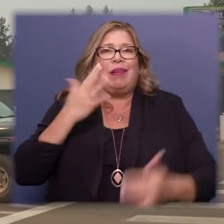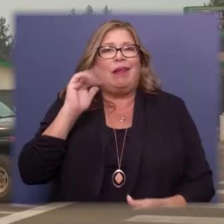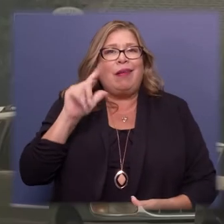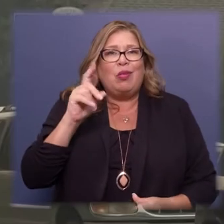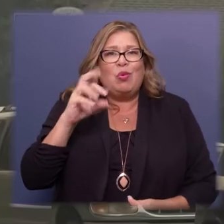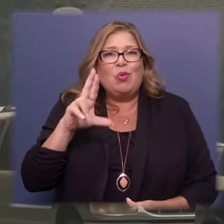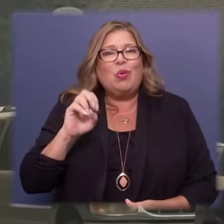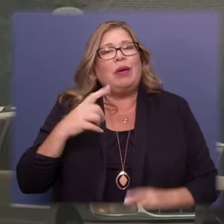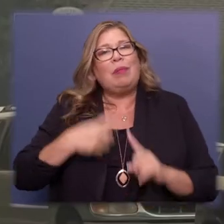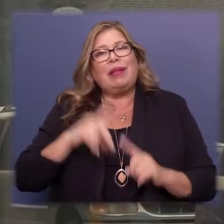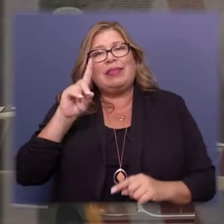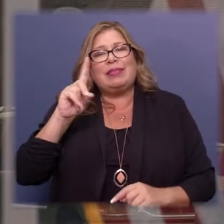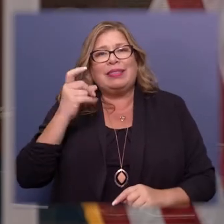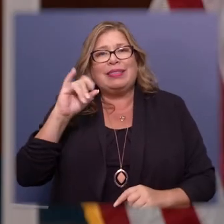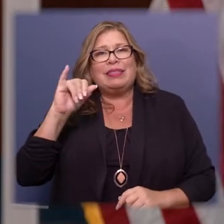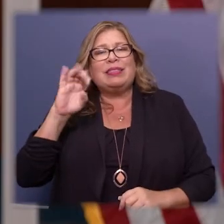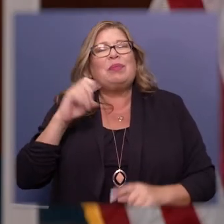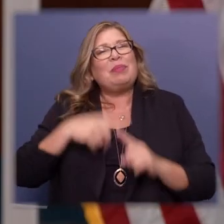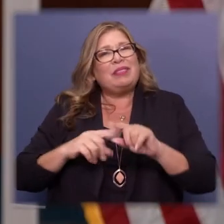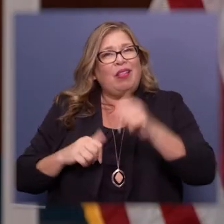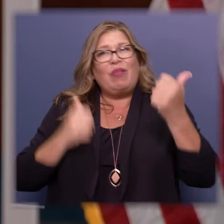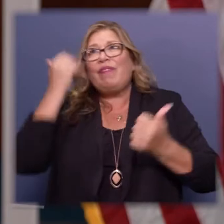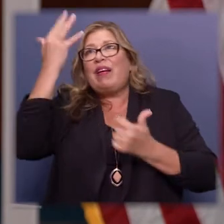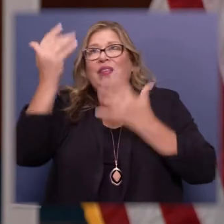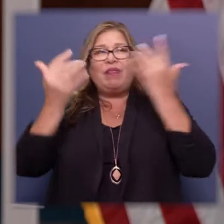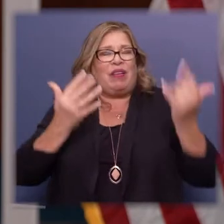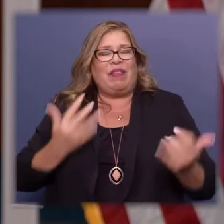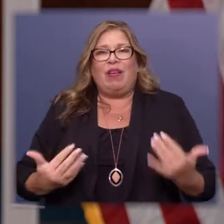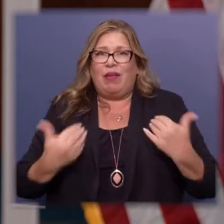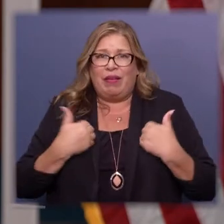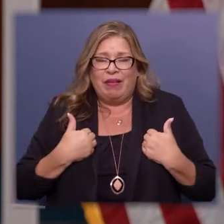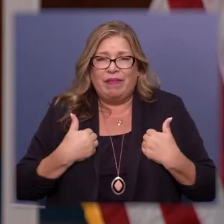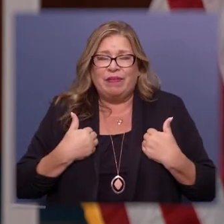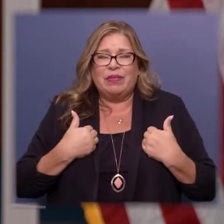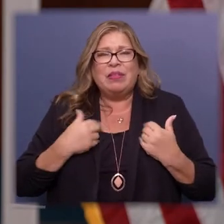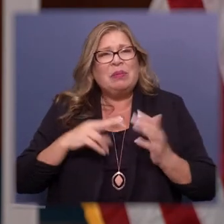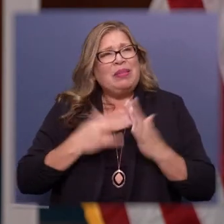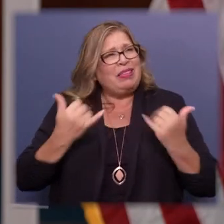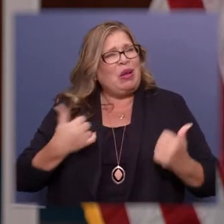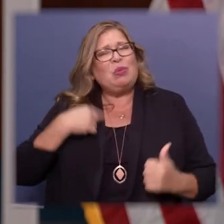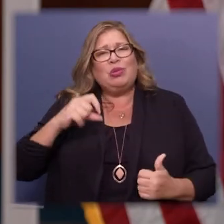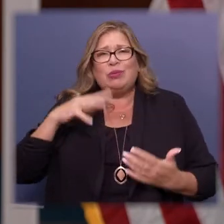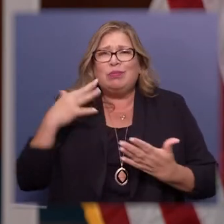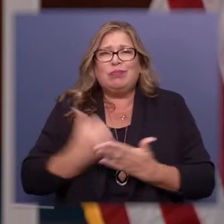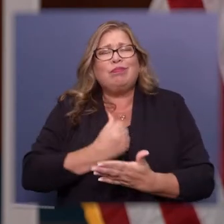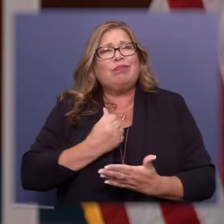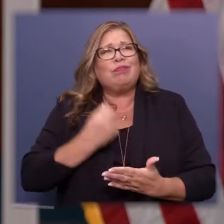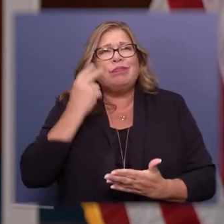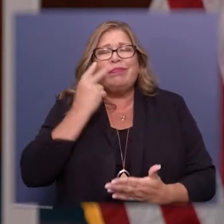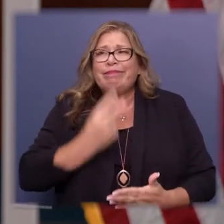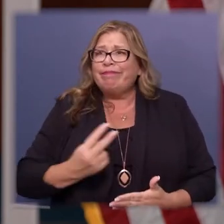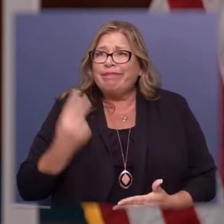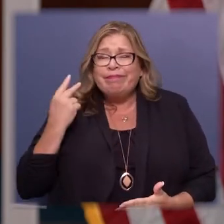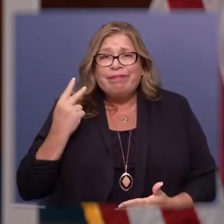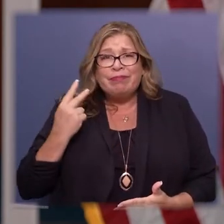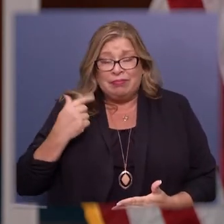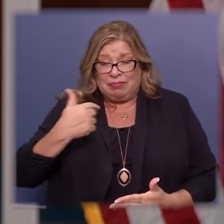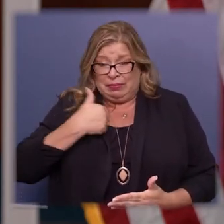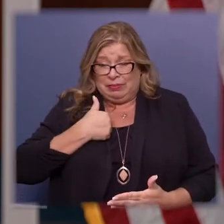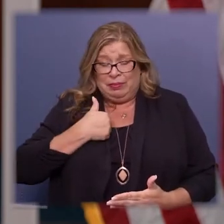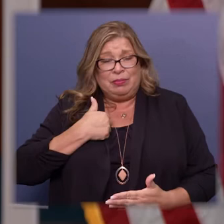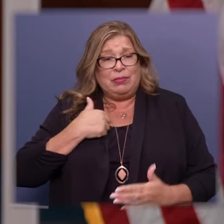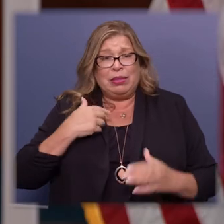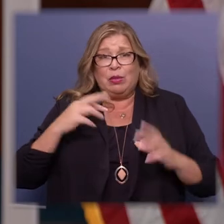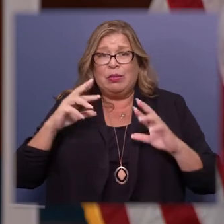wildfires in the state. Let's take this moment to reflect on our own personal